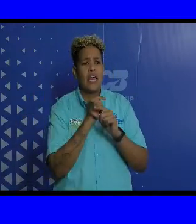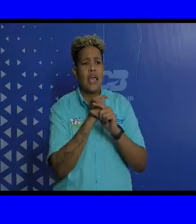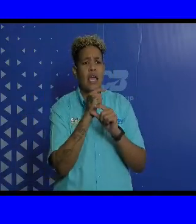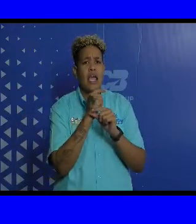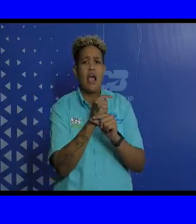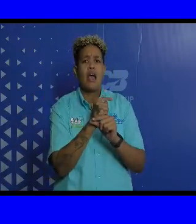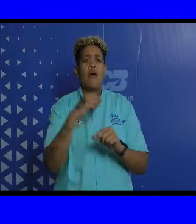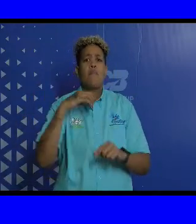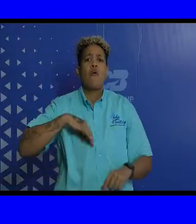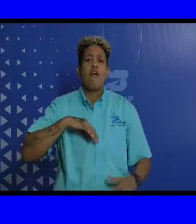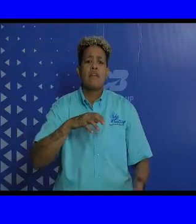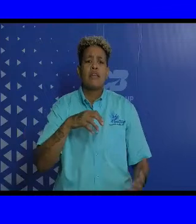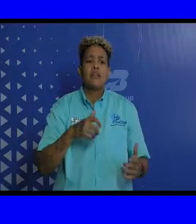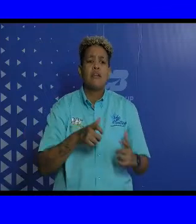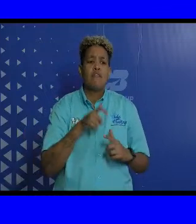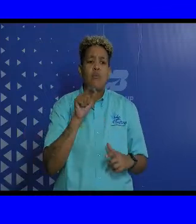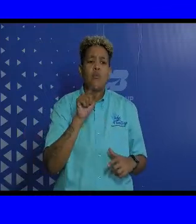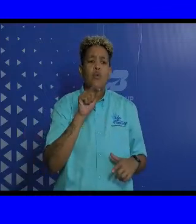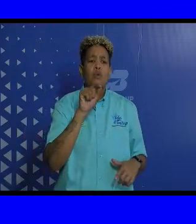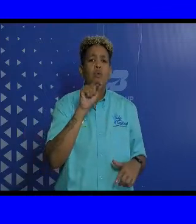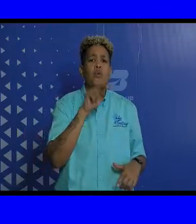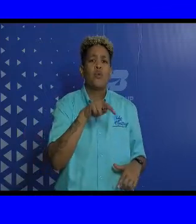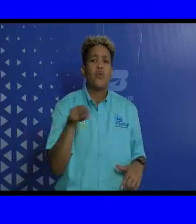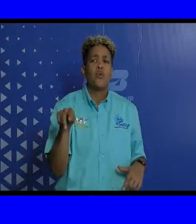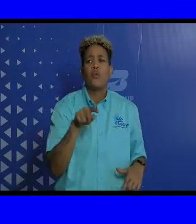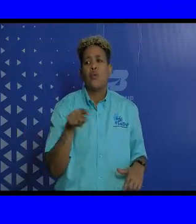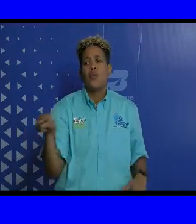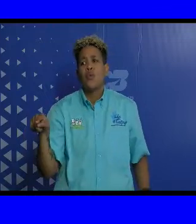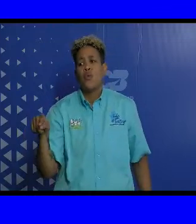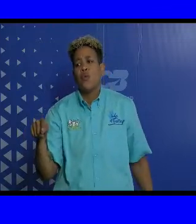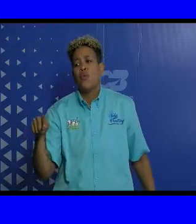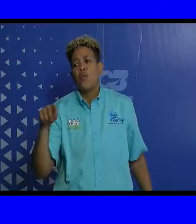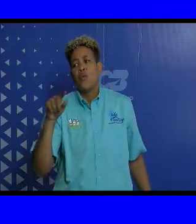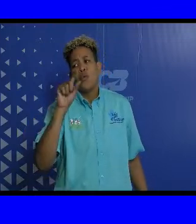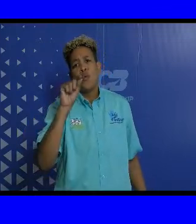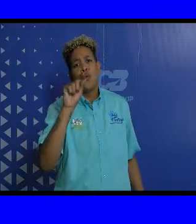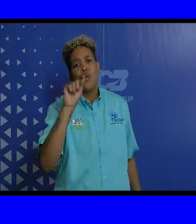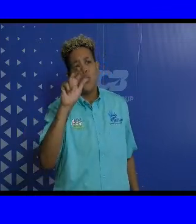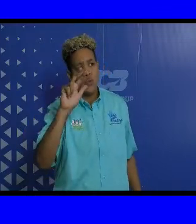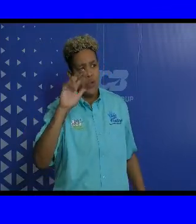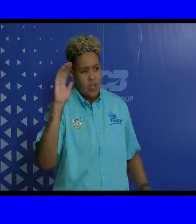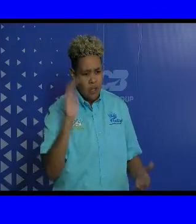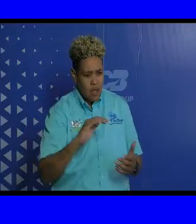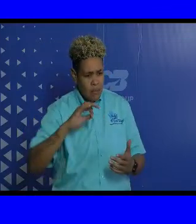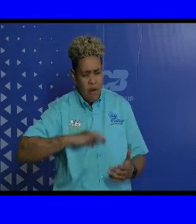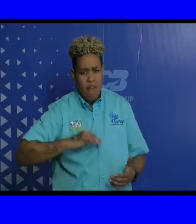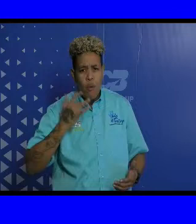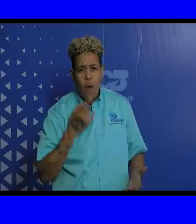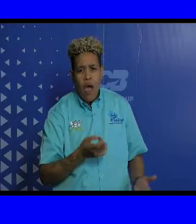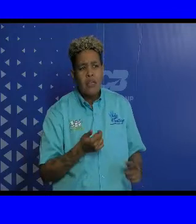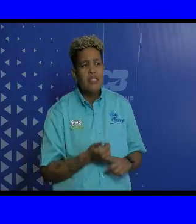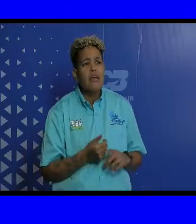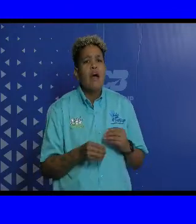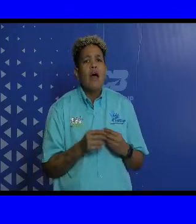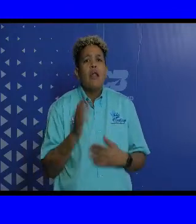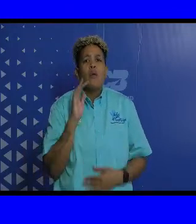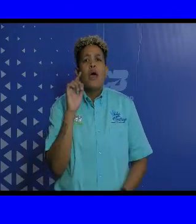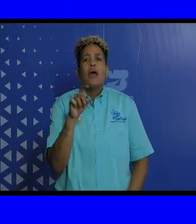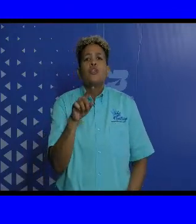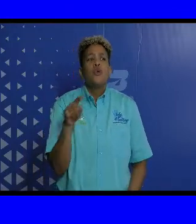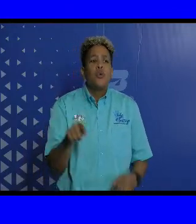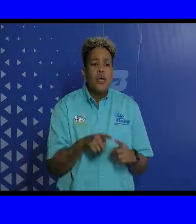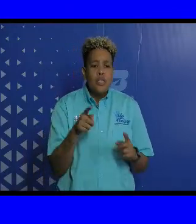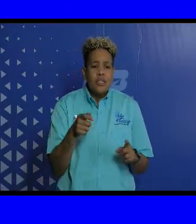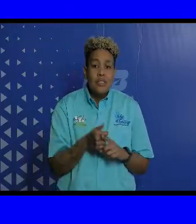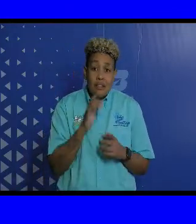Guardian's profit from 2022 to 2023? And I'm going to ask you, when